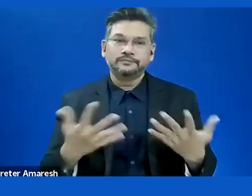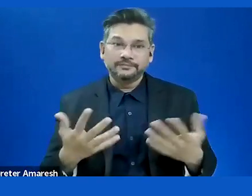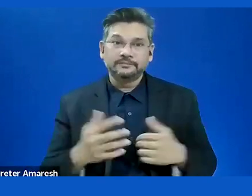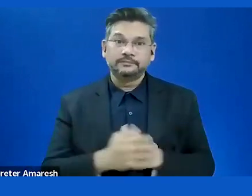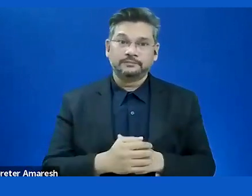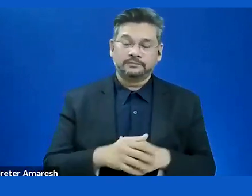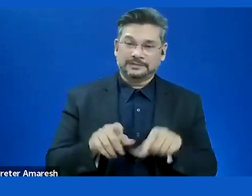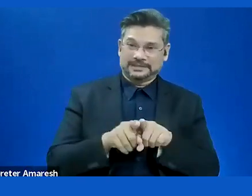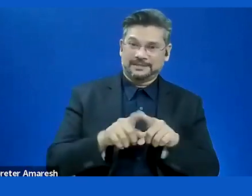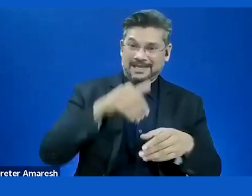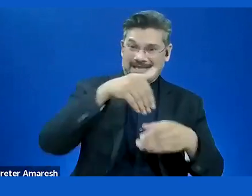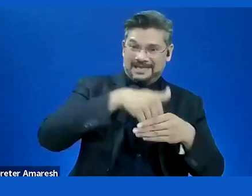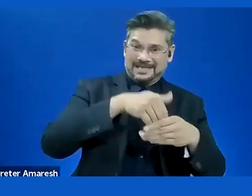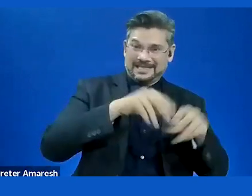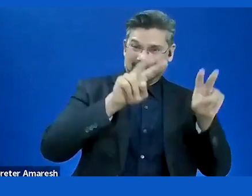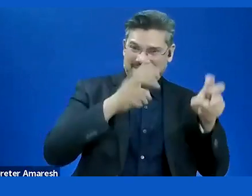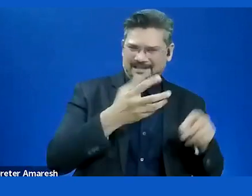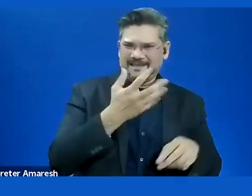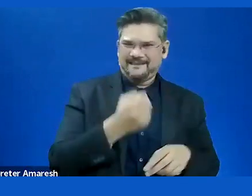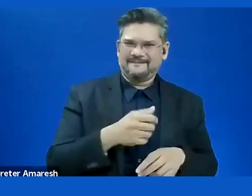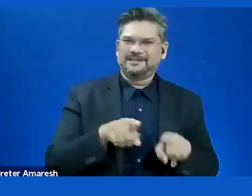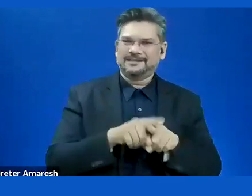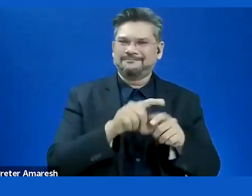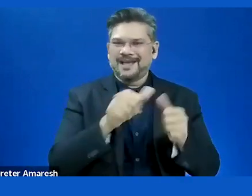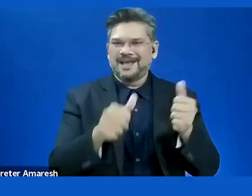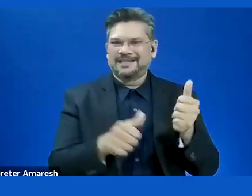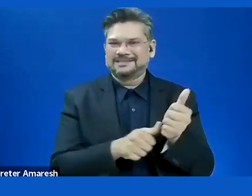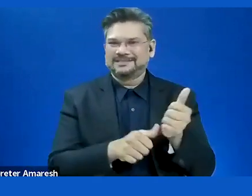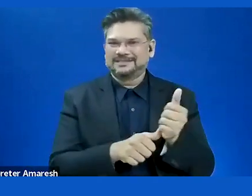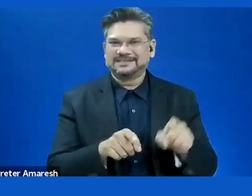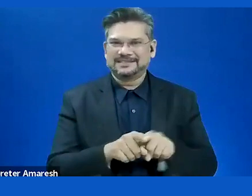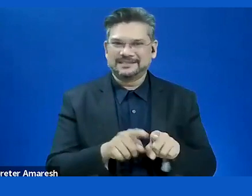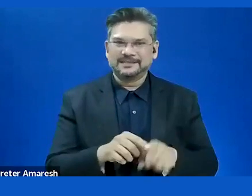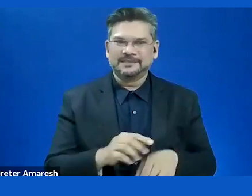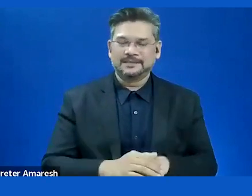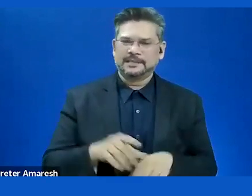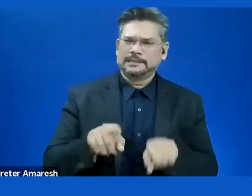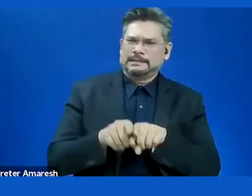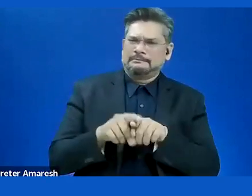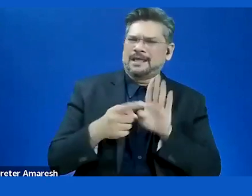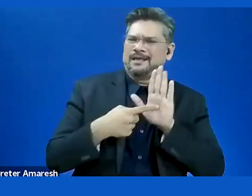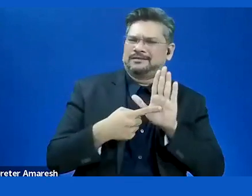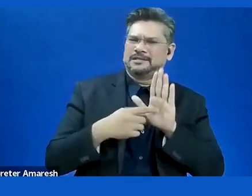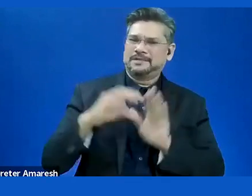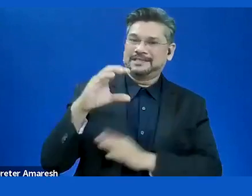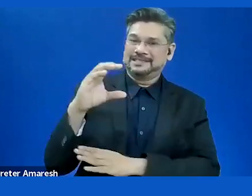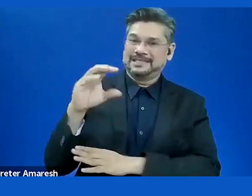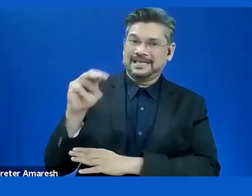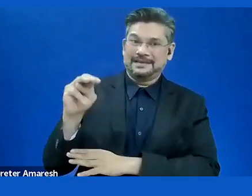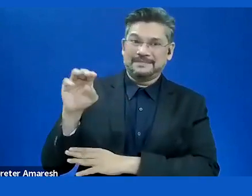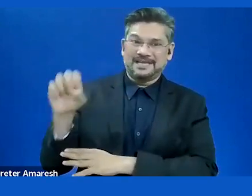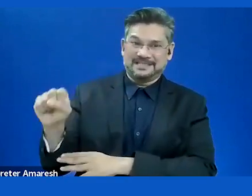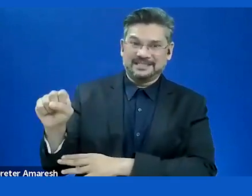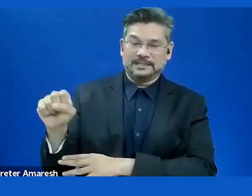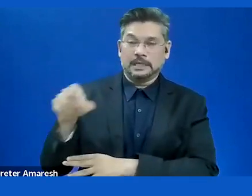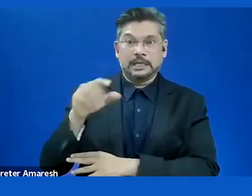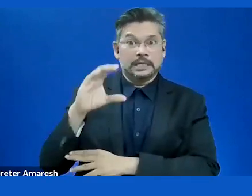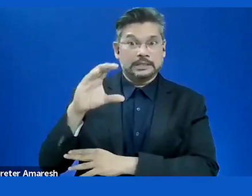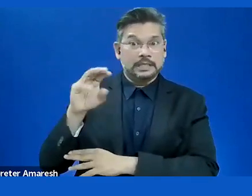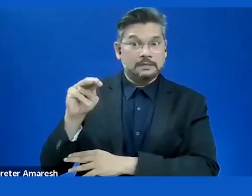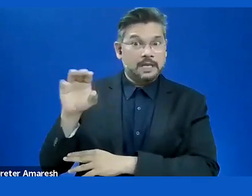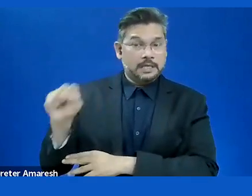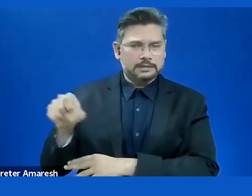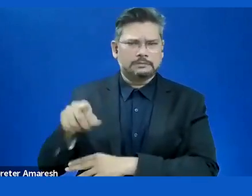web. And one instance of that is CMSs. So I believe that CMSs could be seen as